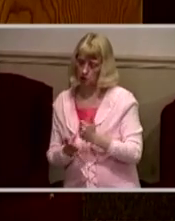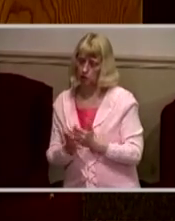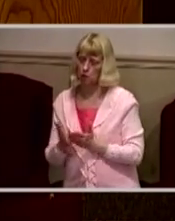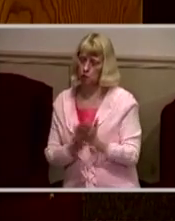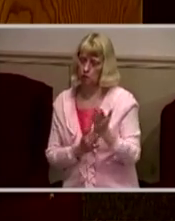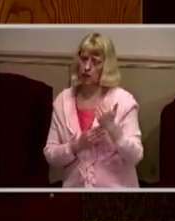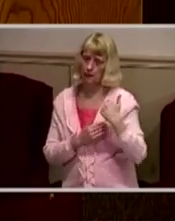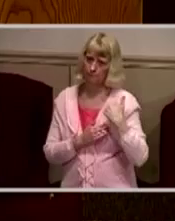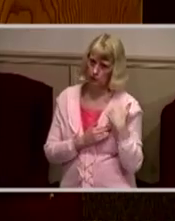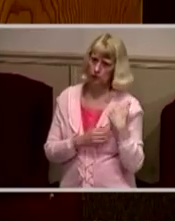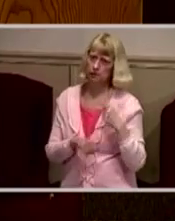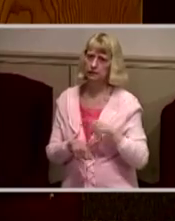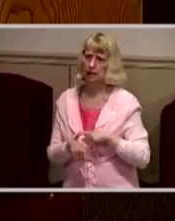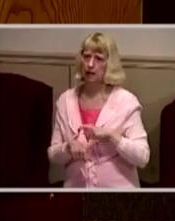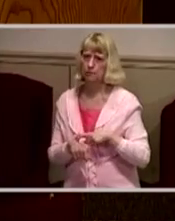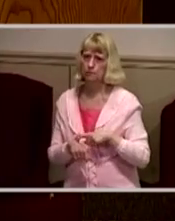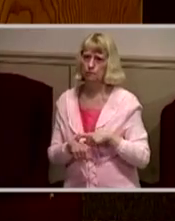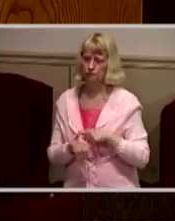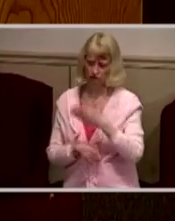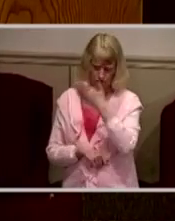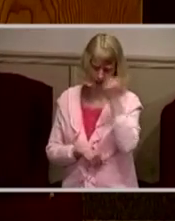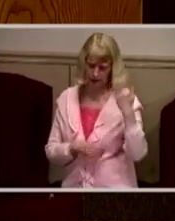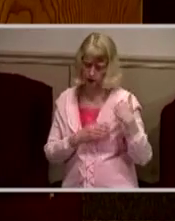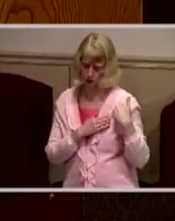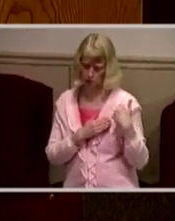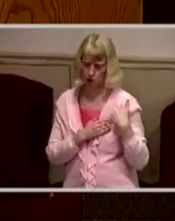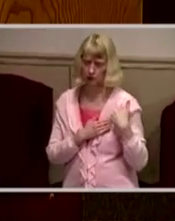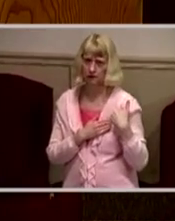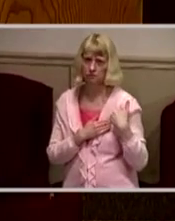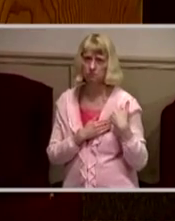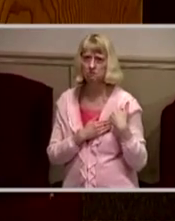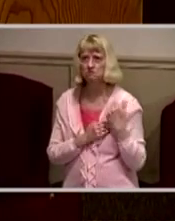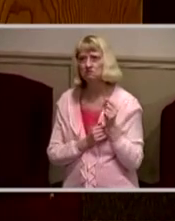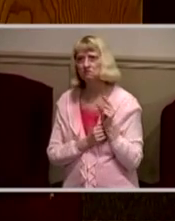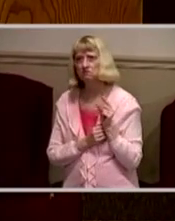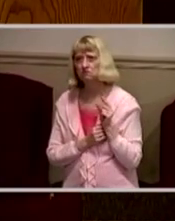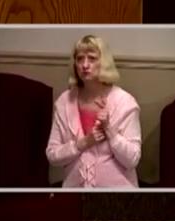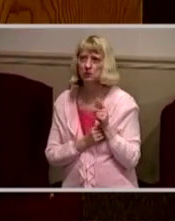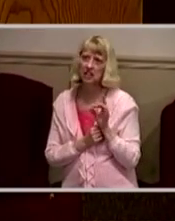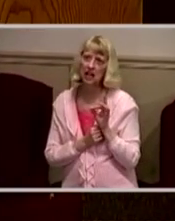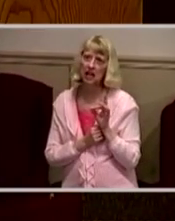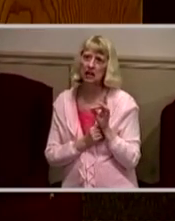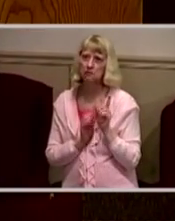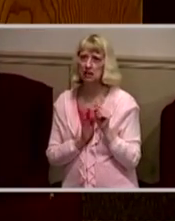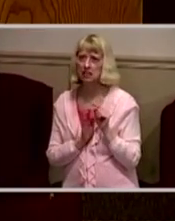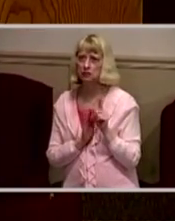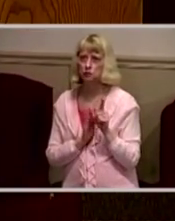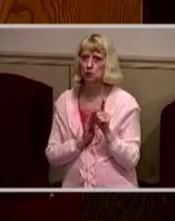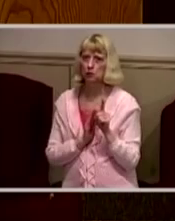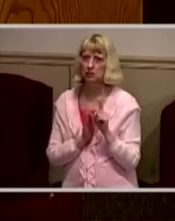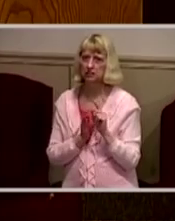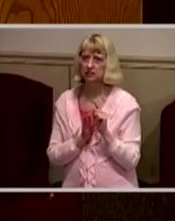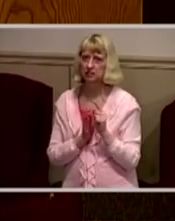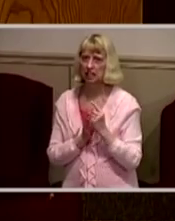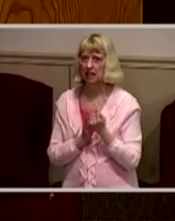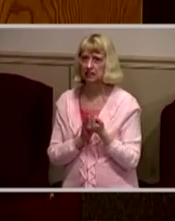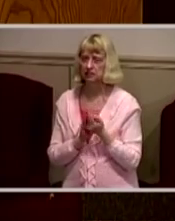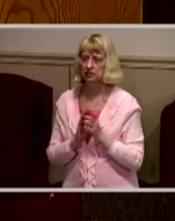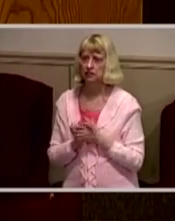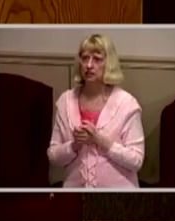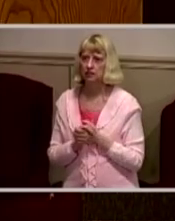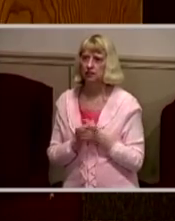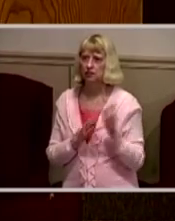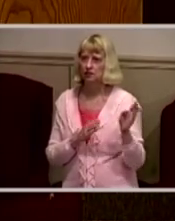burden. Forget the burden for the next 28 minutes and 21 seconds